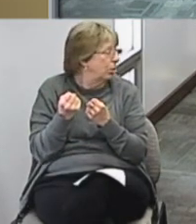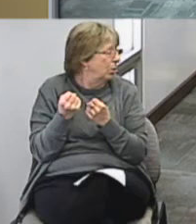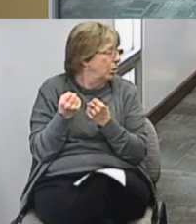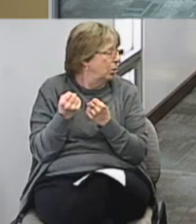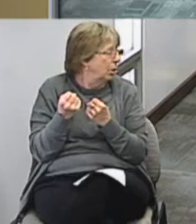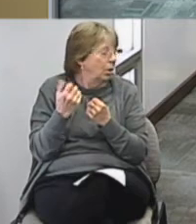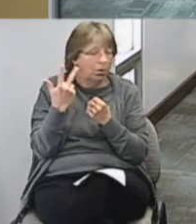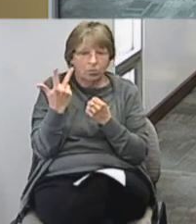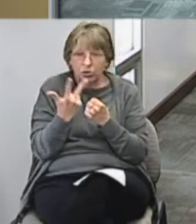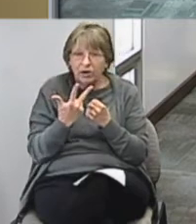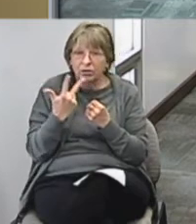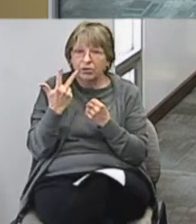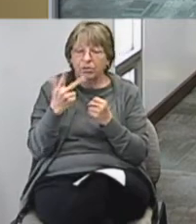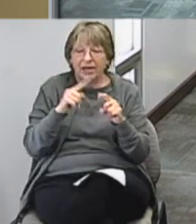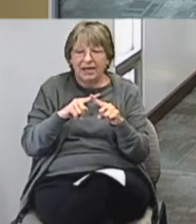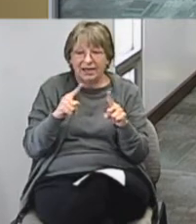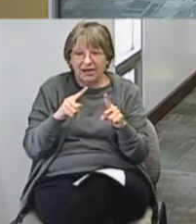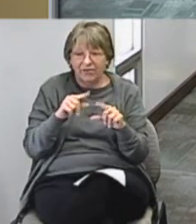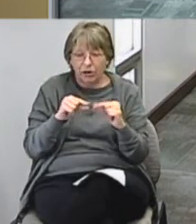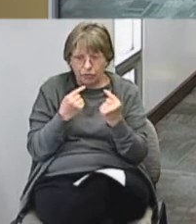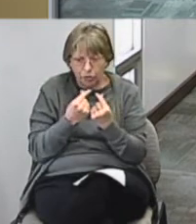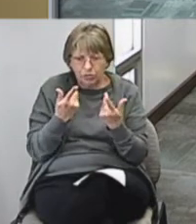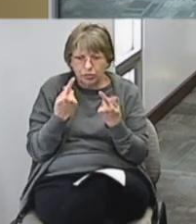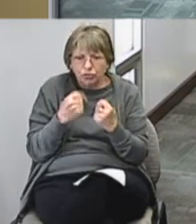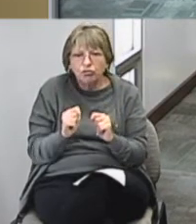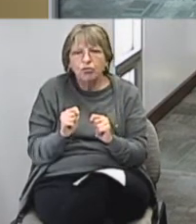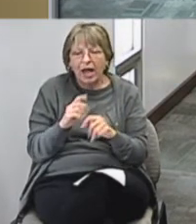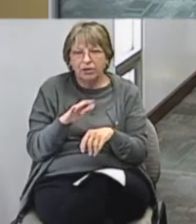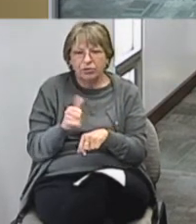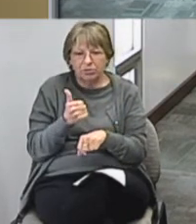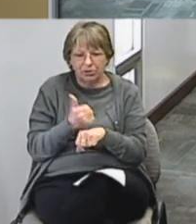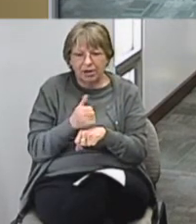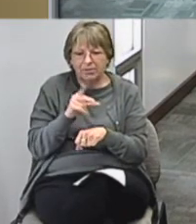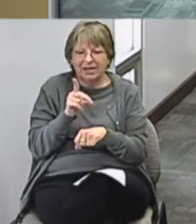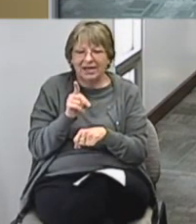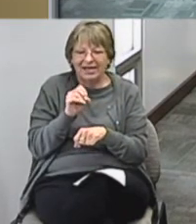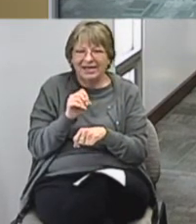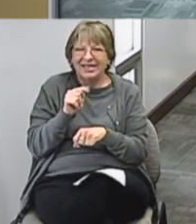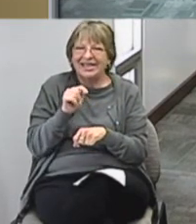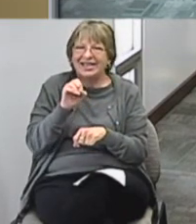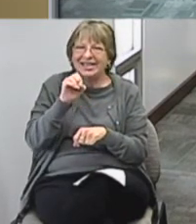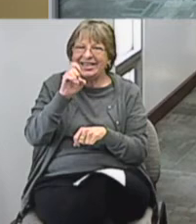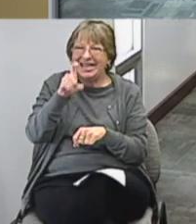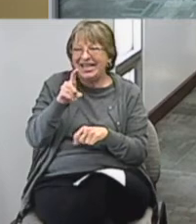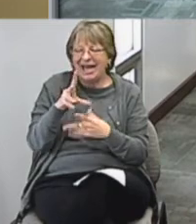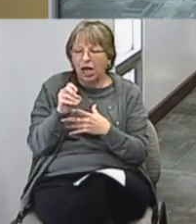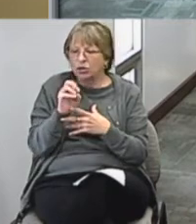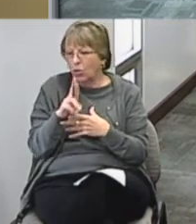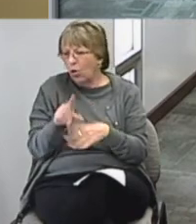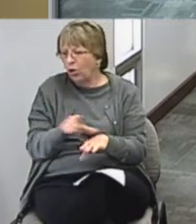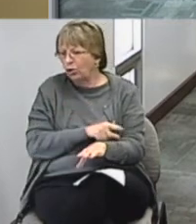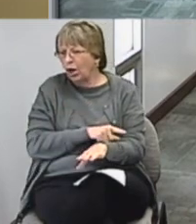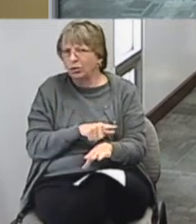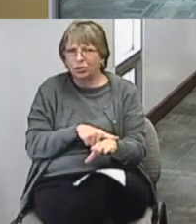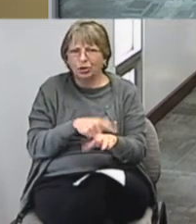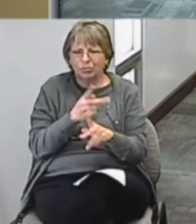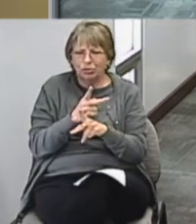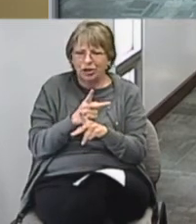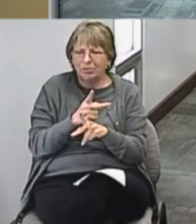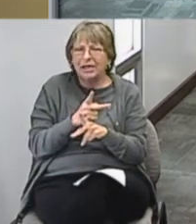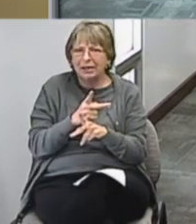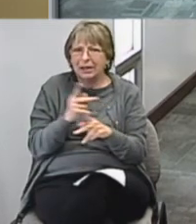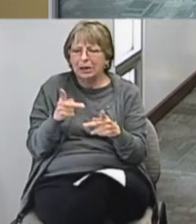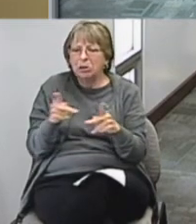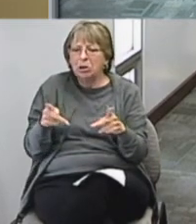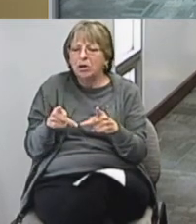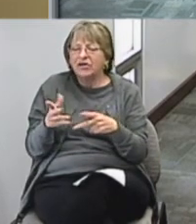different groups to try to establish either a detox facility or a long-term treatment facility, and I would hope that